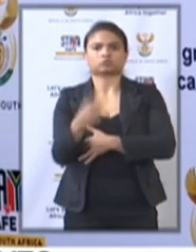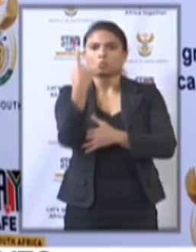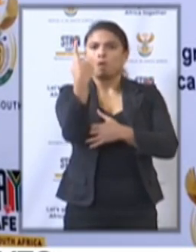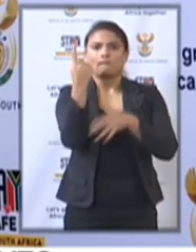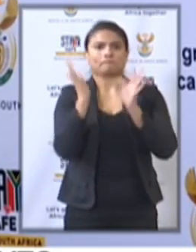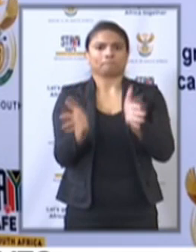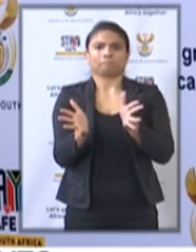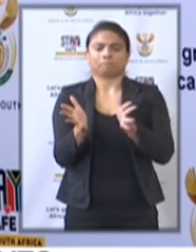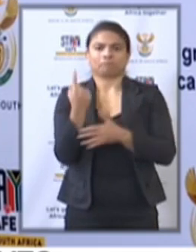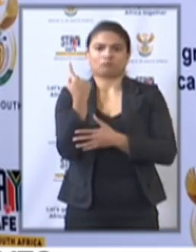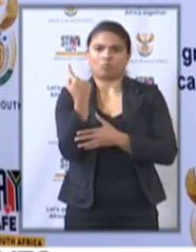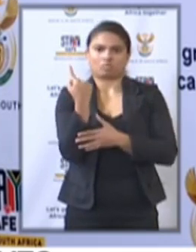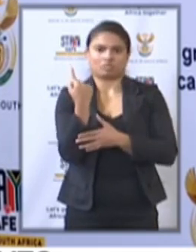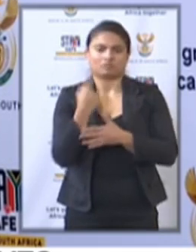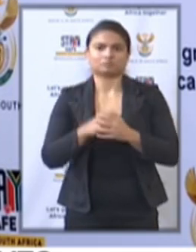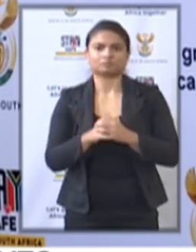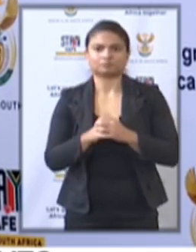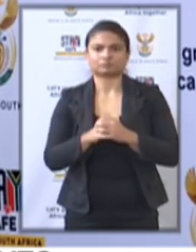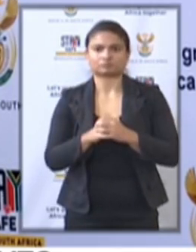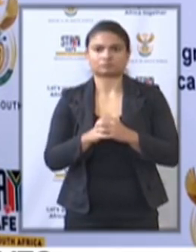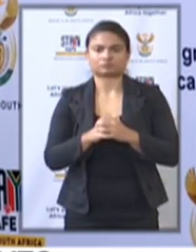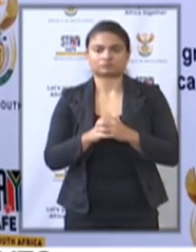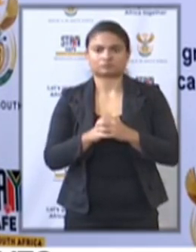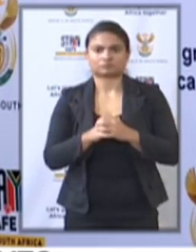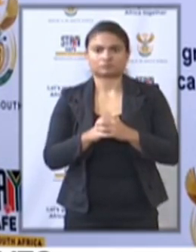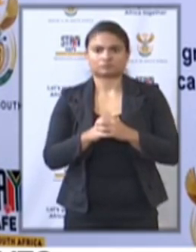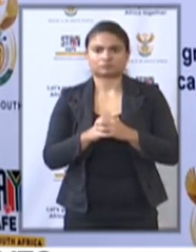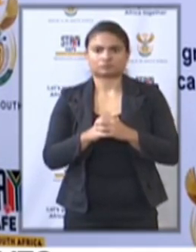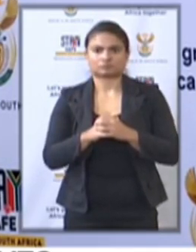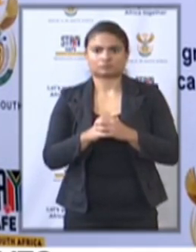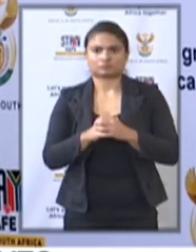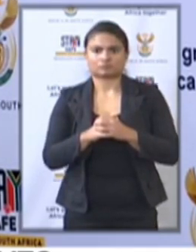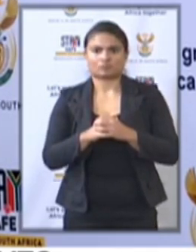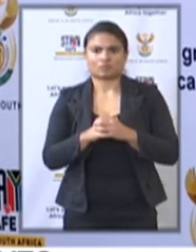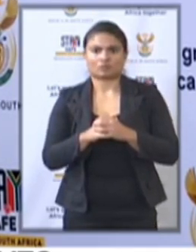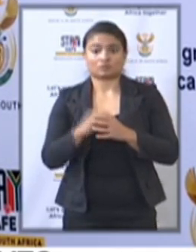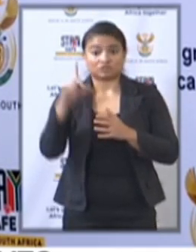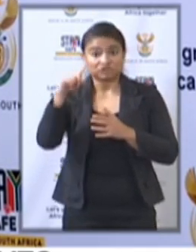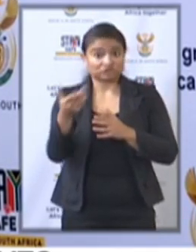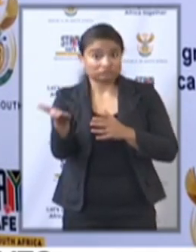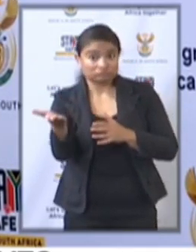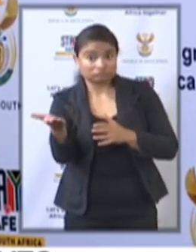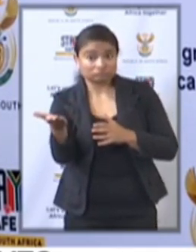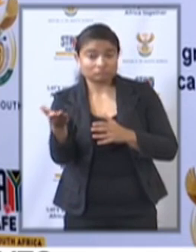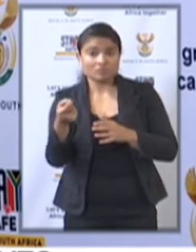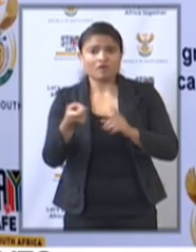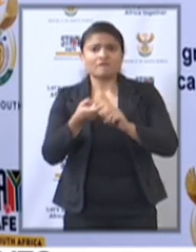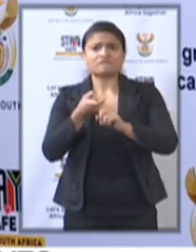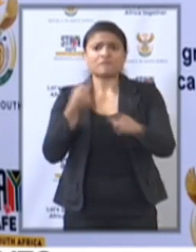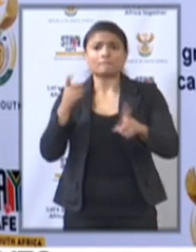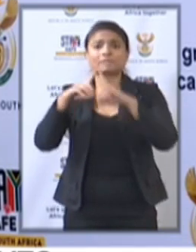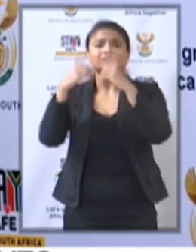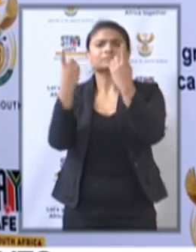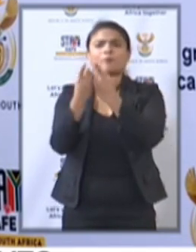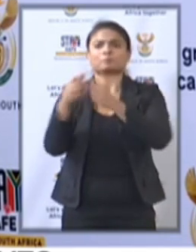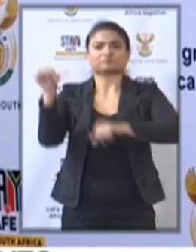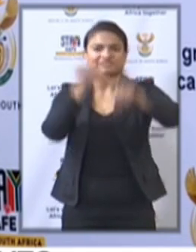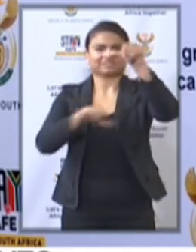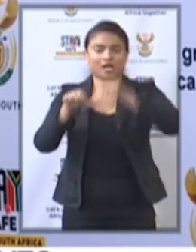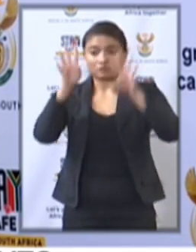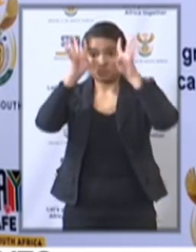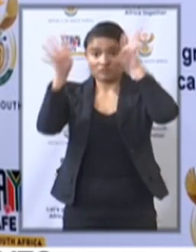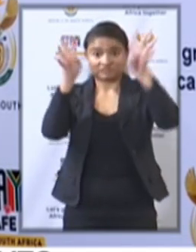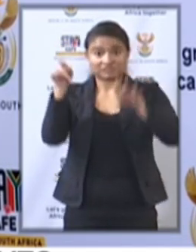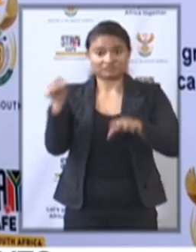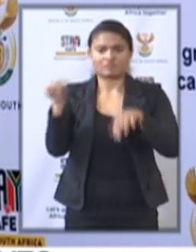Madagascar question. Let me welcome the Director General of the Department of Science and Innovation to take the question. DG, if you